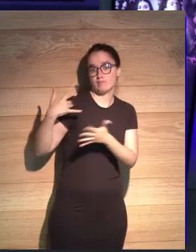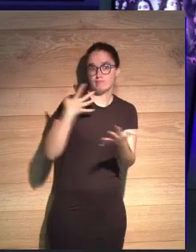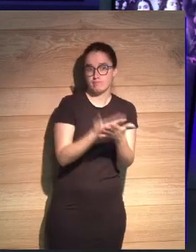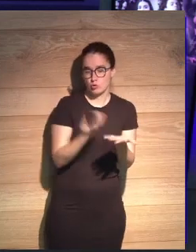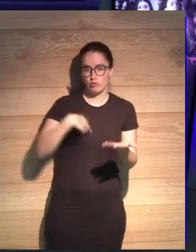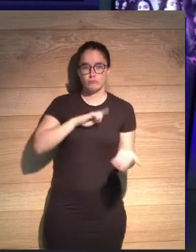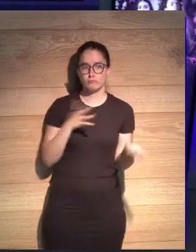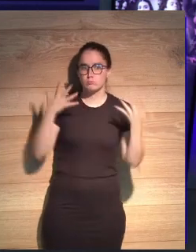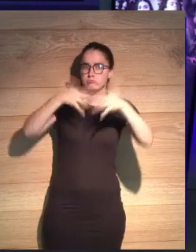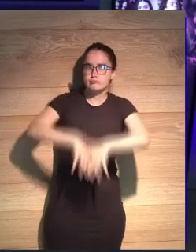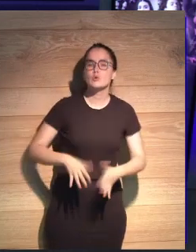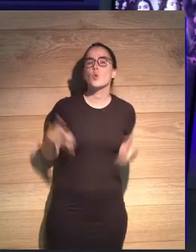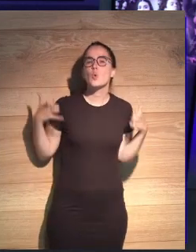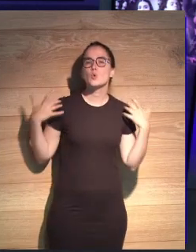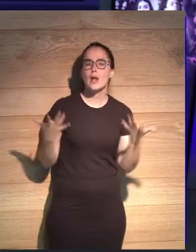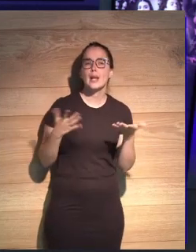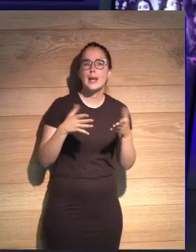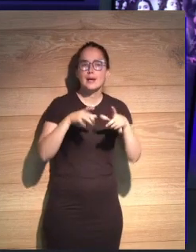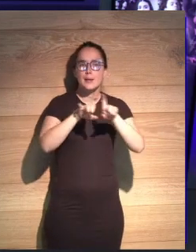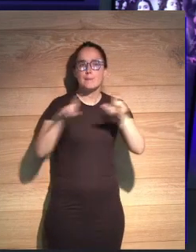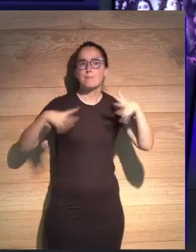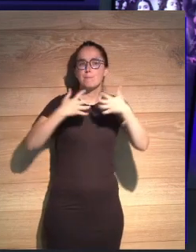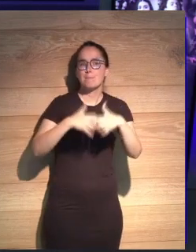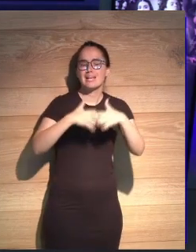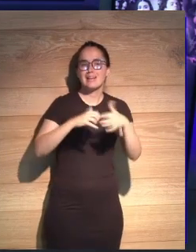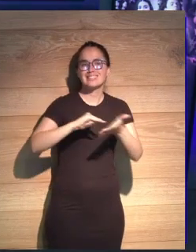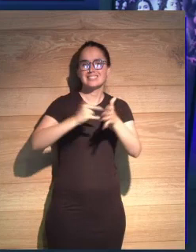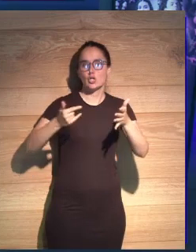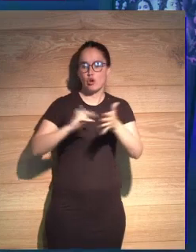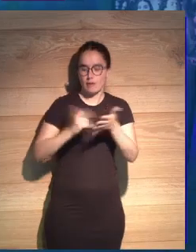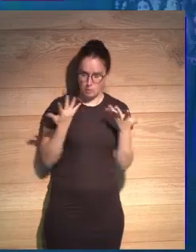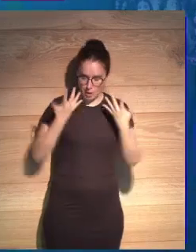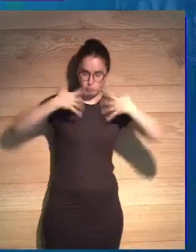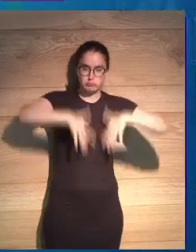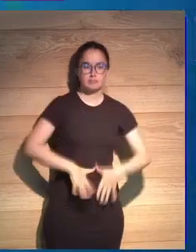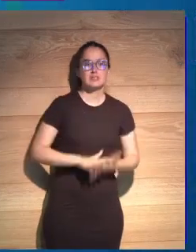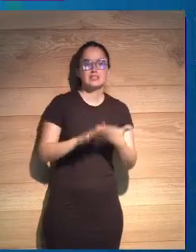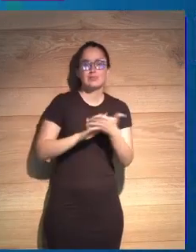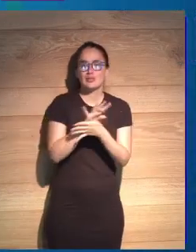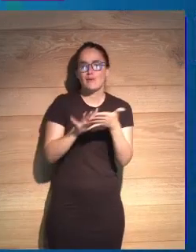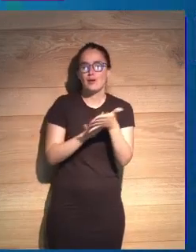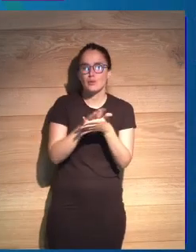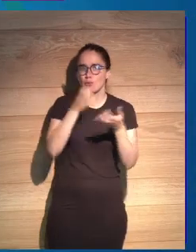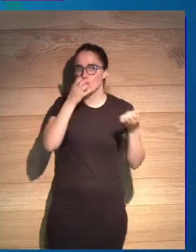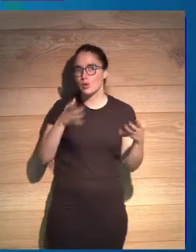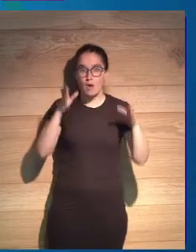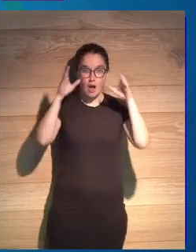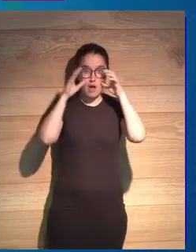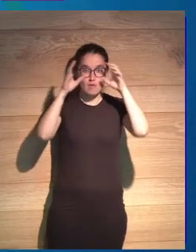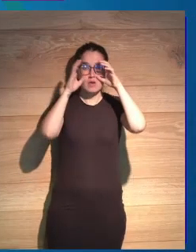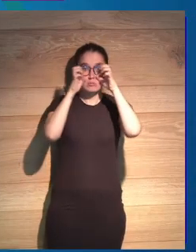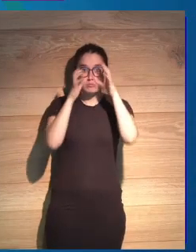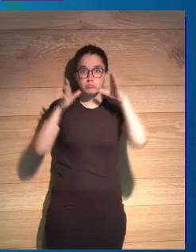In the technology evolution over the last years, we have focused on immersive